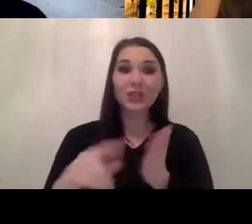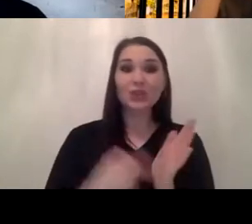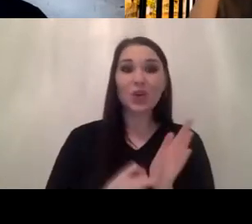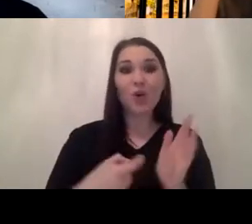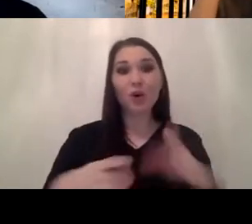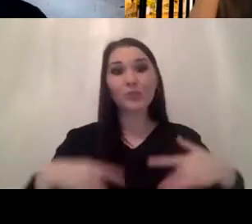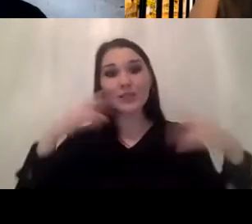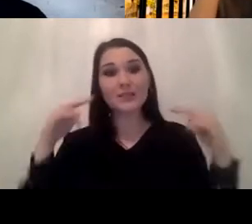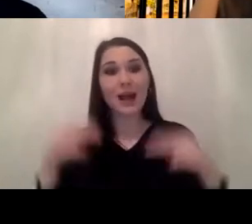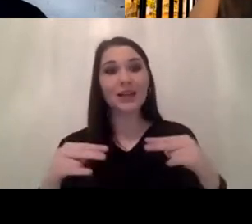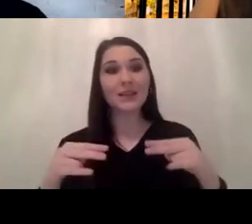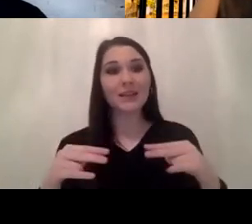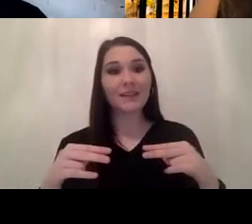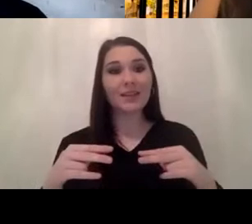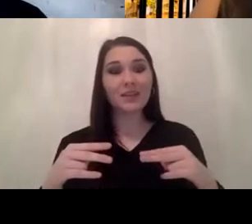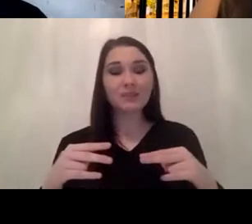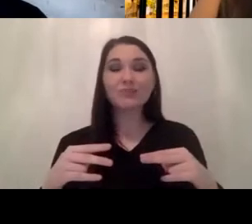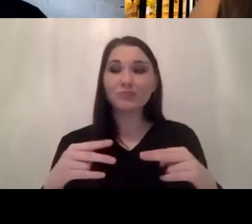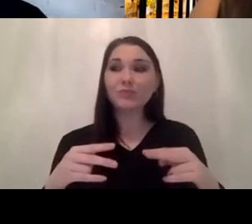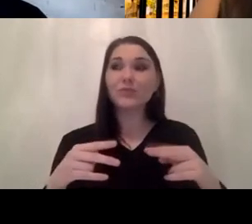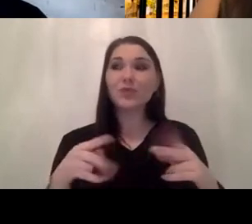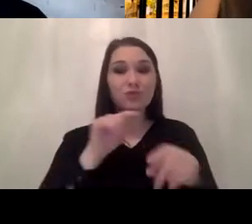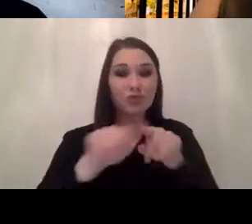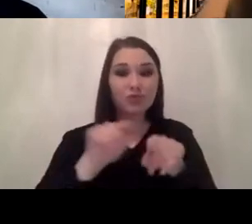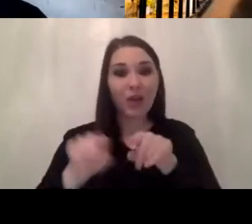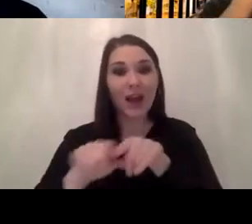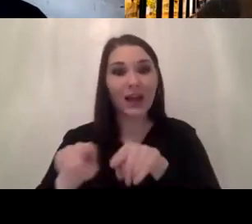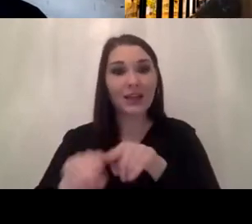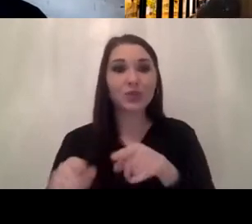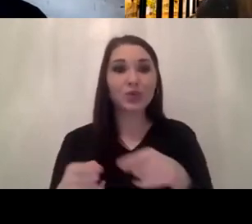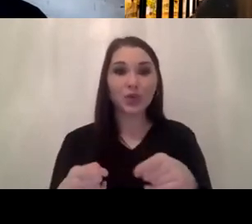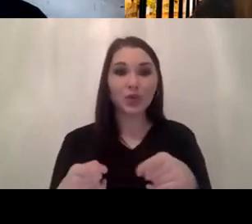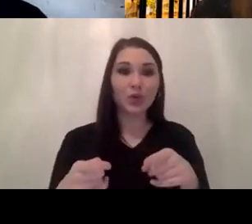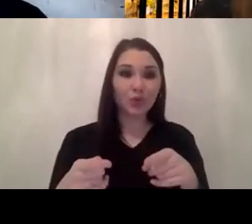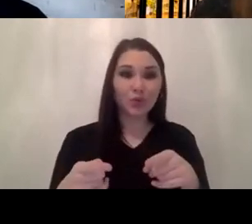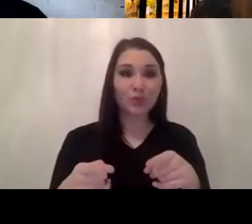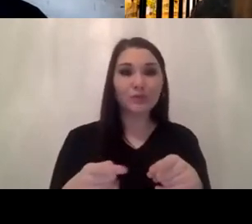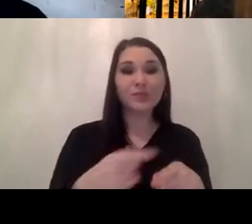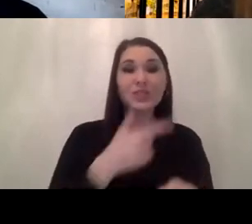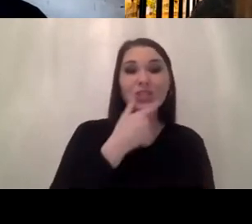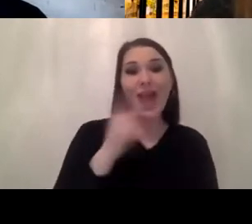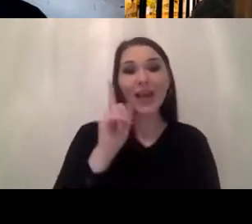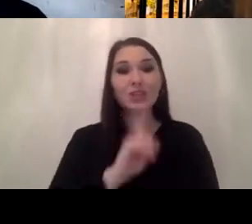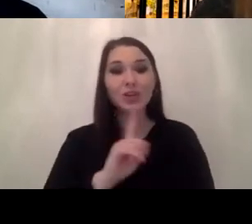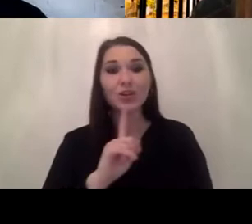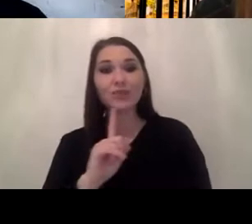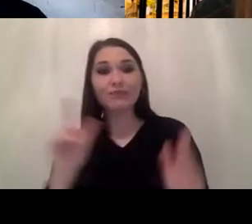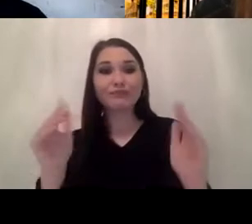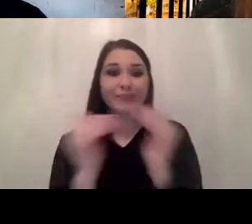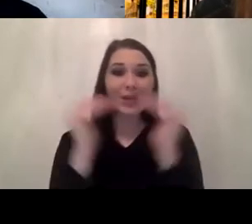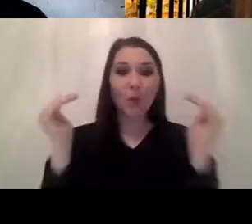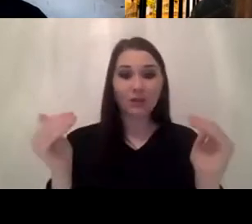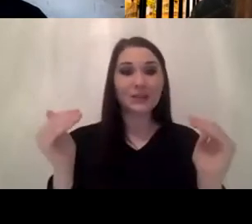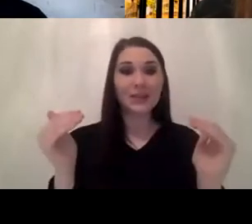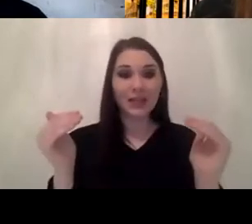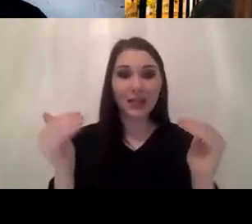perspective, you know, we've been kind of trying to even down to like gender equality, like we're hiring for